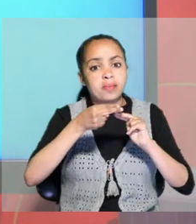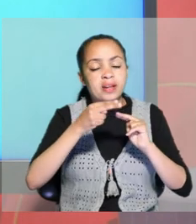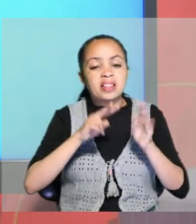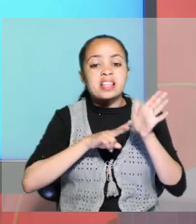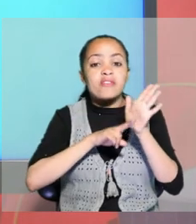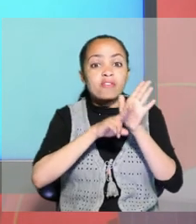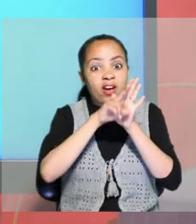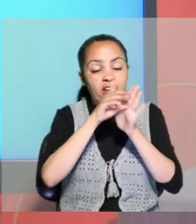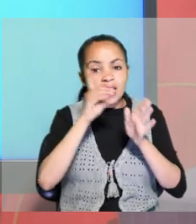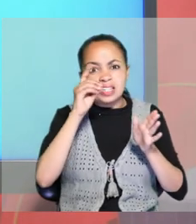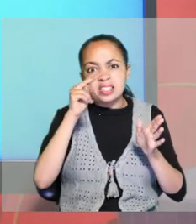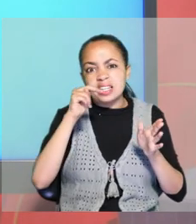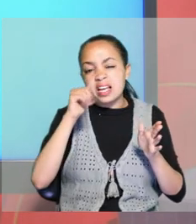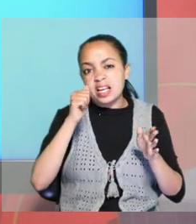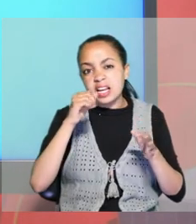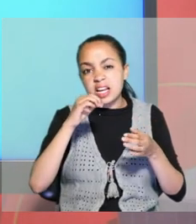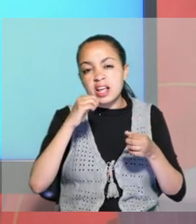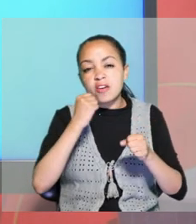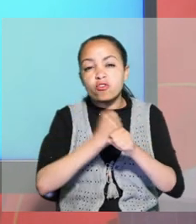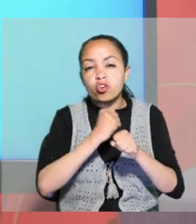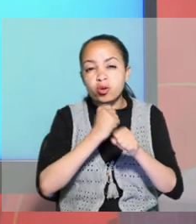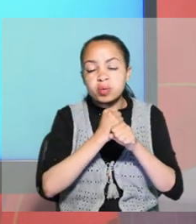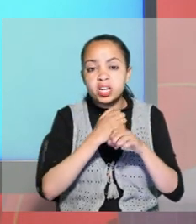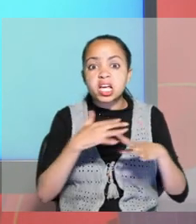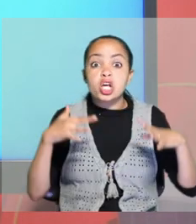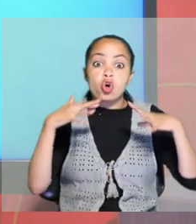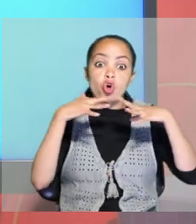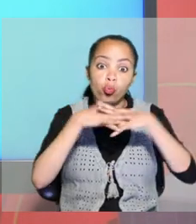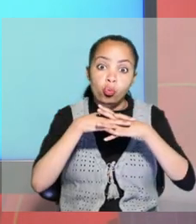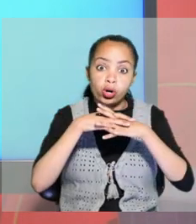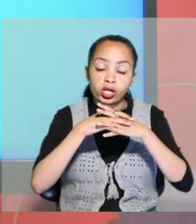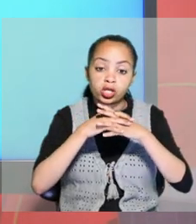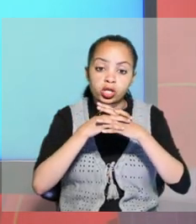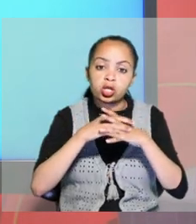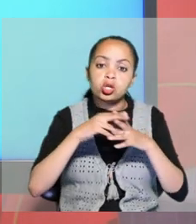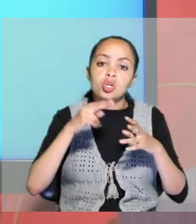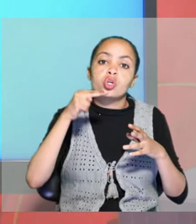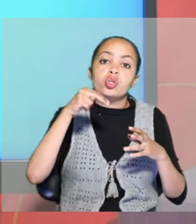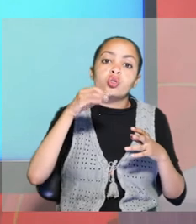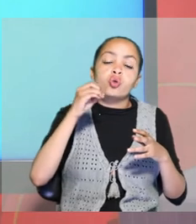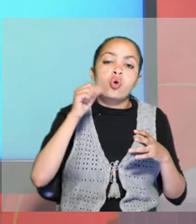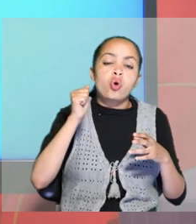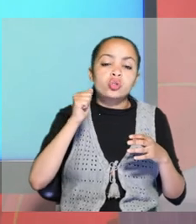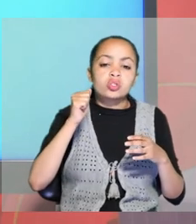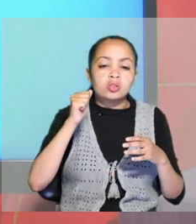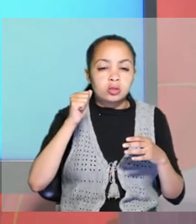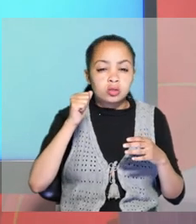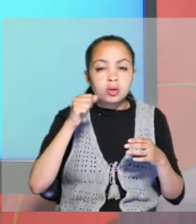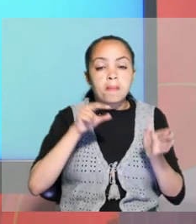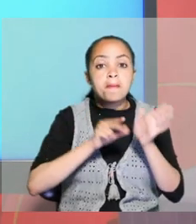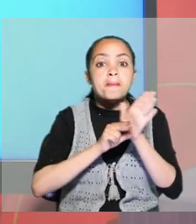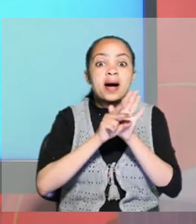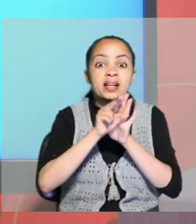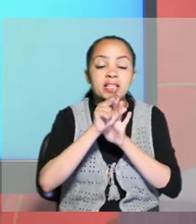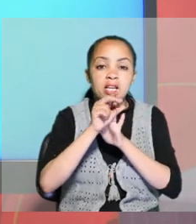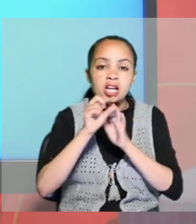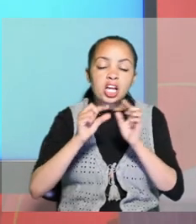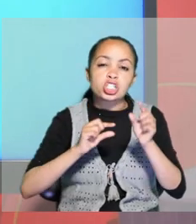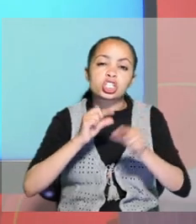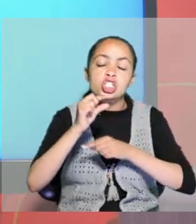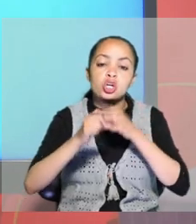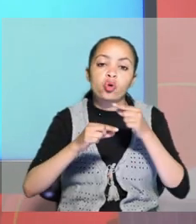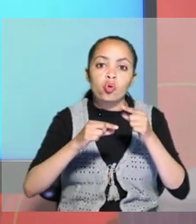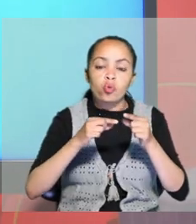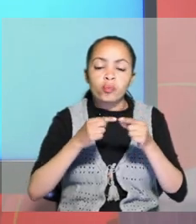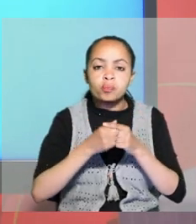DNA formed here become incorporated in that of host genome, in case host bacterial genome,